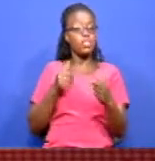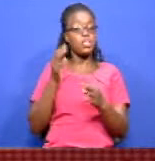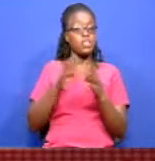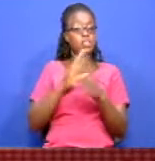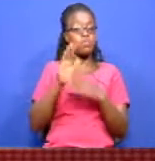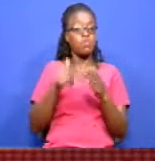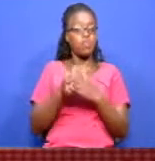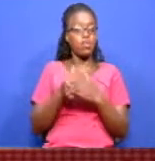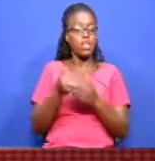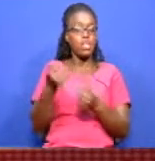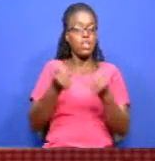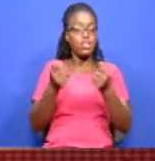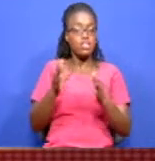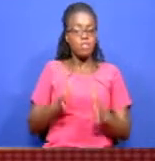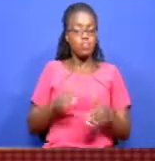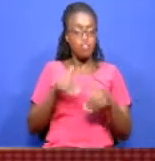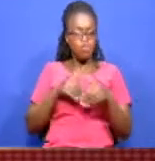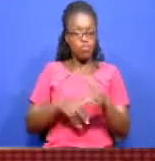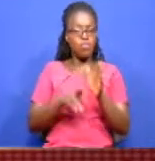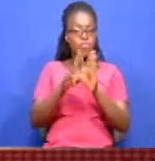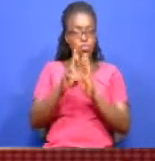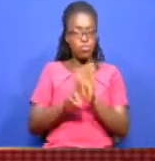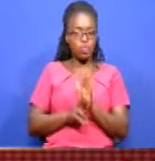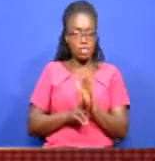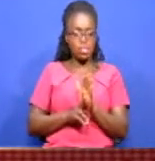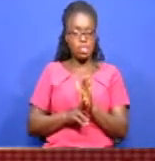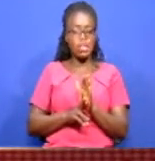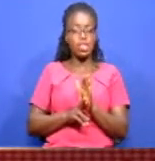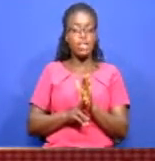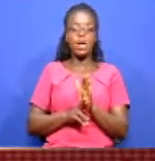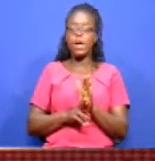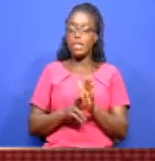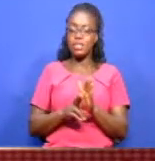could comply and